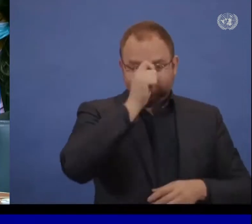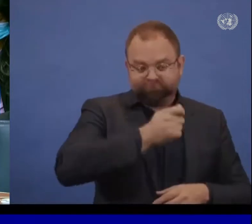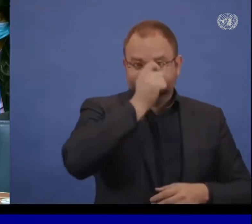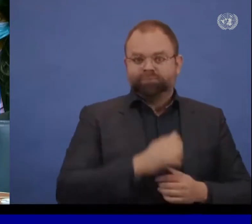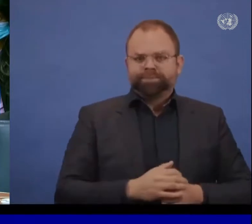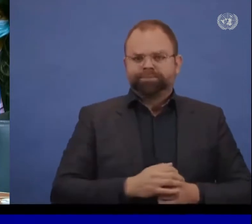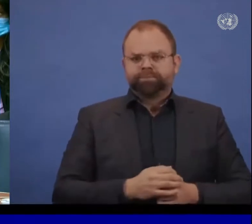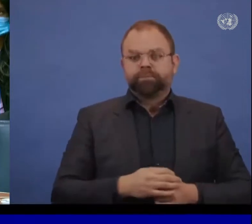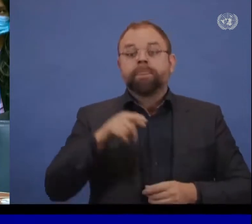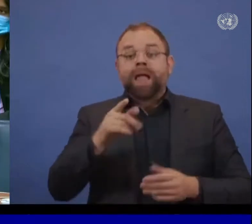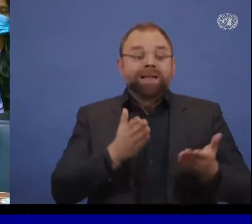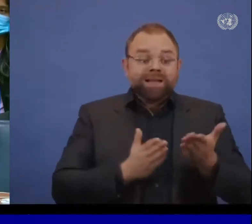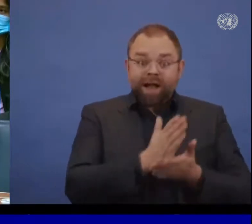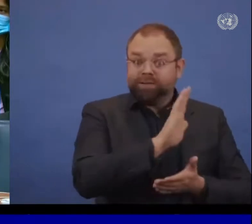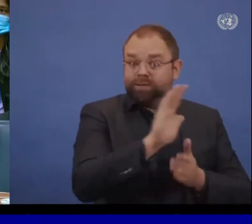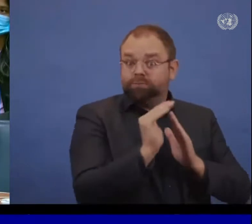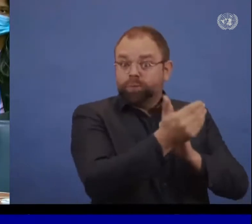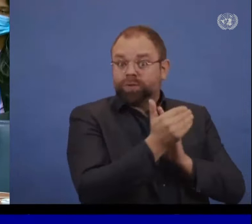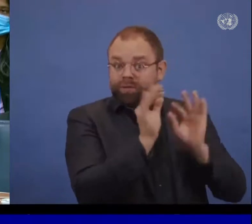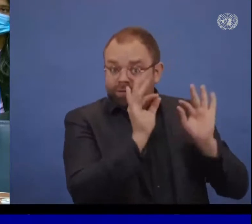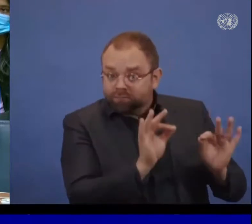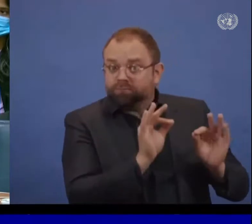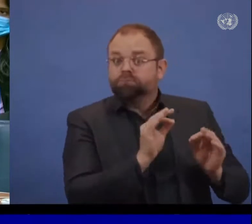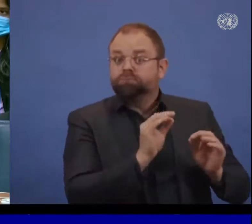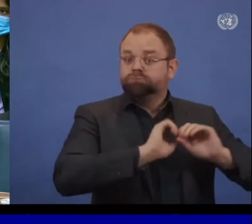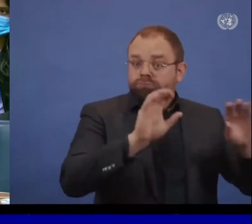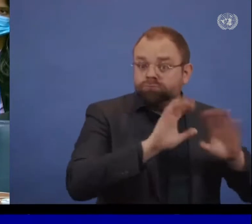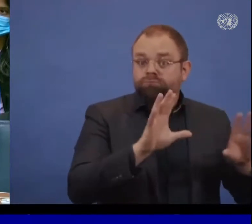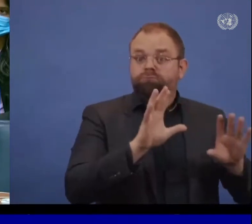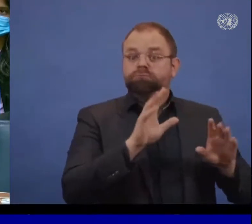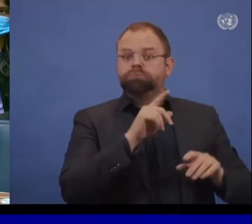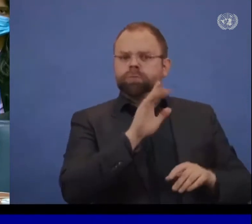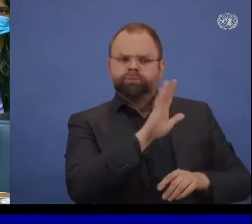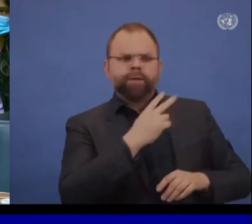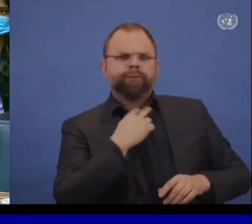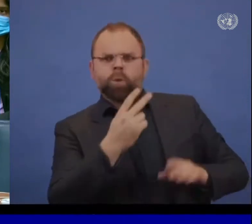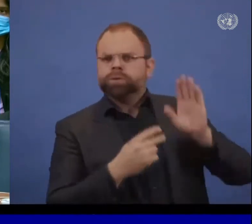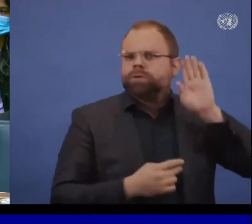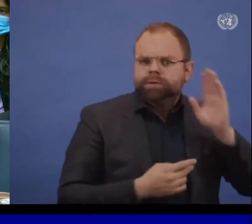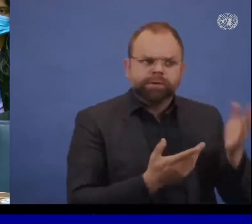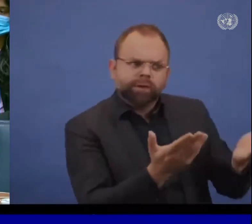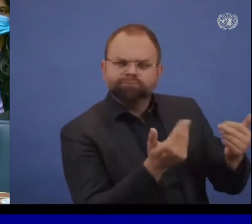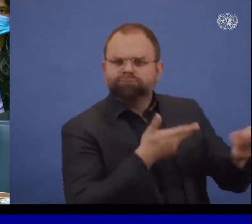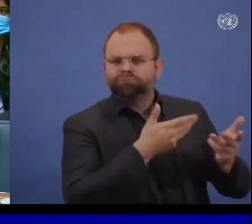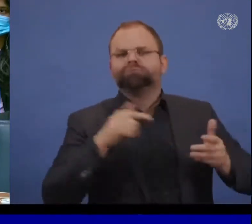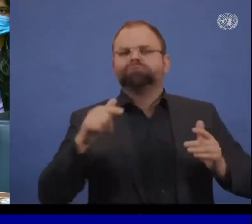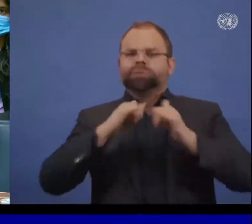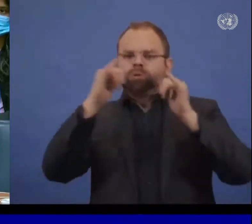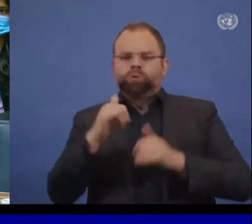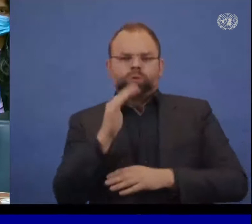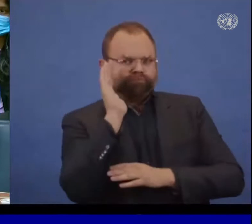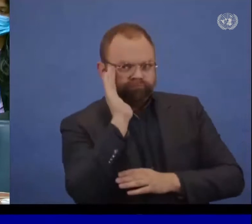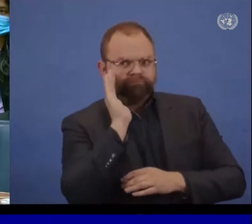for self-employment, vocational training, and community-based rehabilitation programs with special focus on women and children